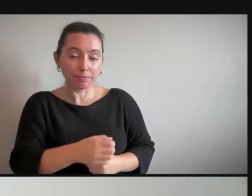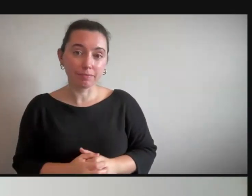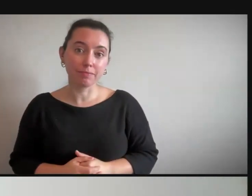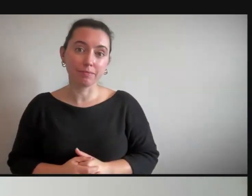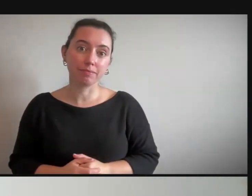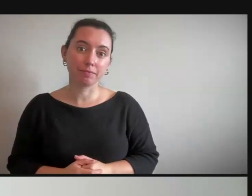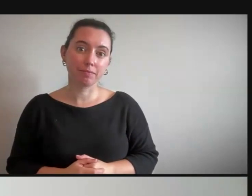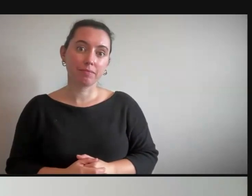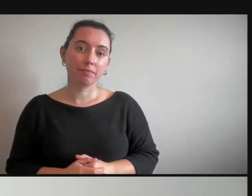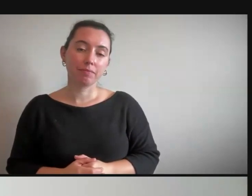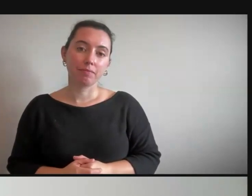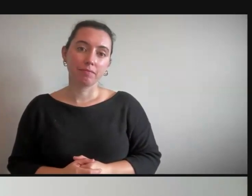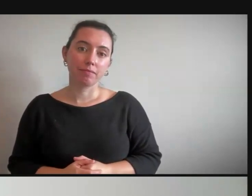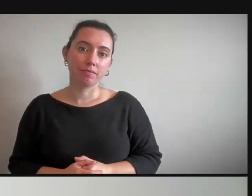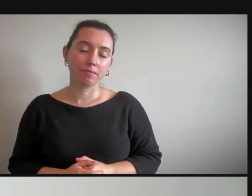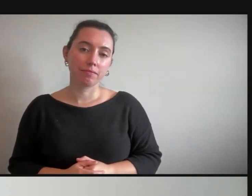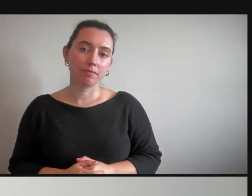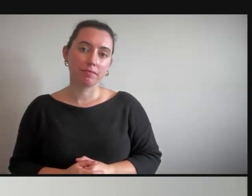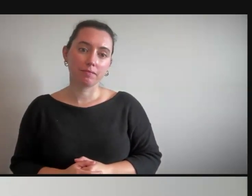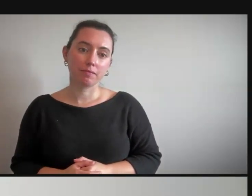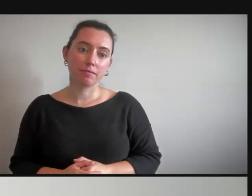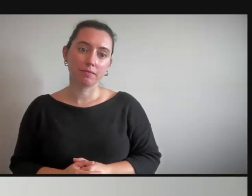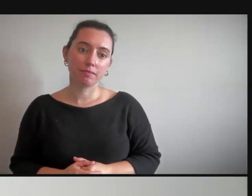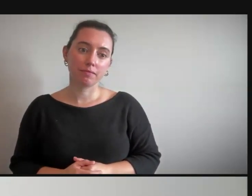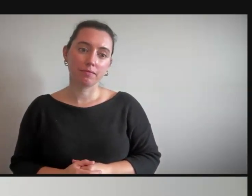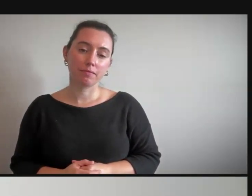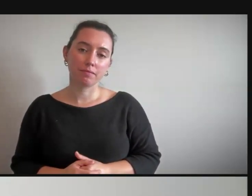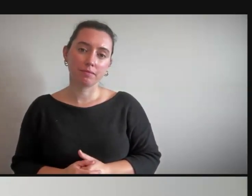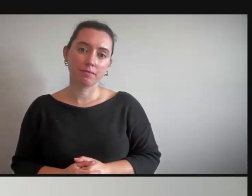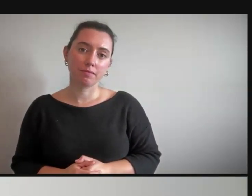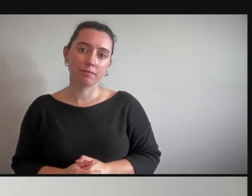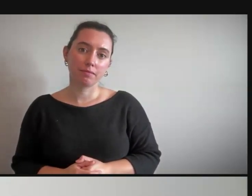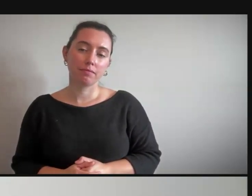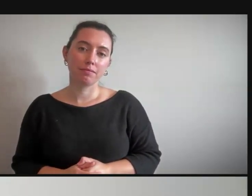No, just one microphone, please, not two microphones, Thomas. No.